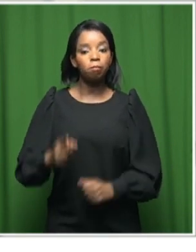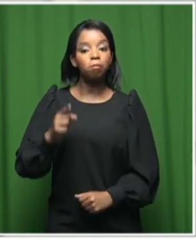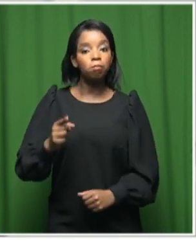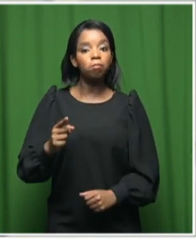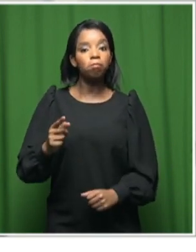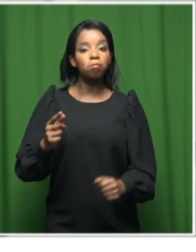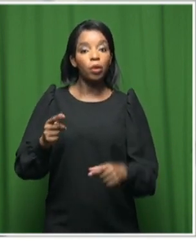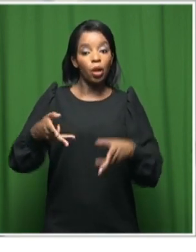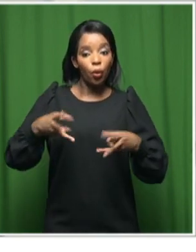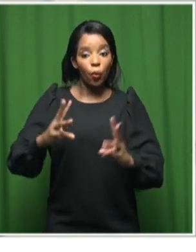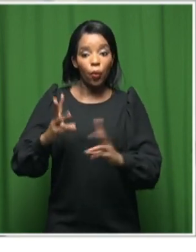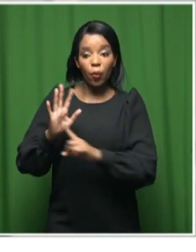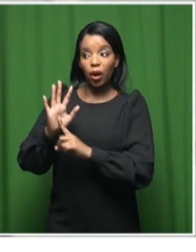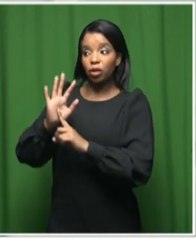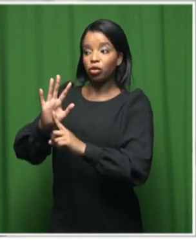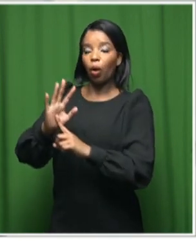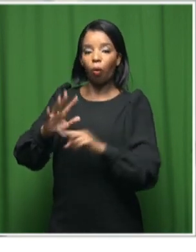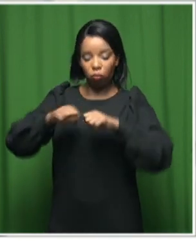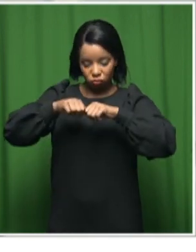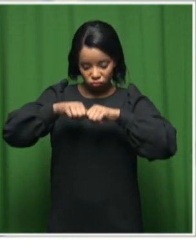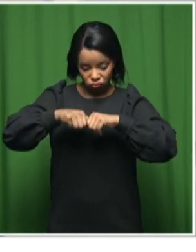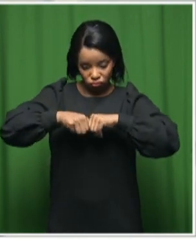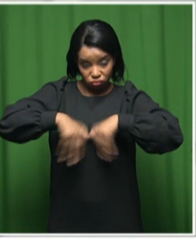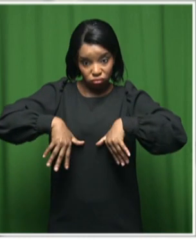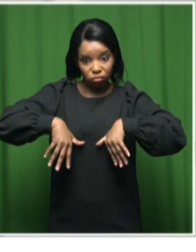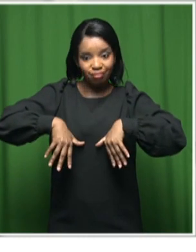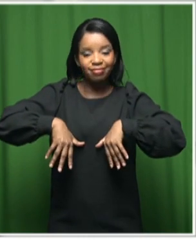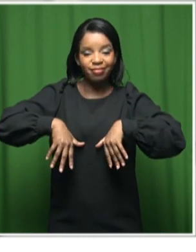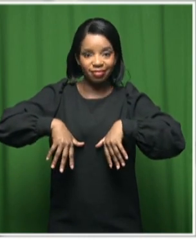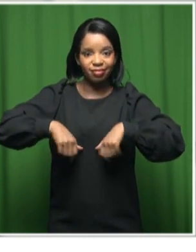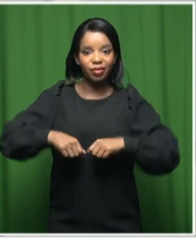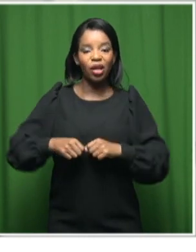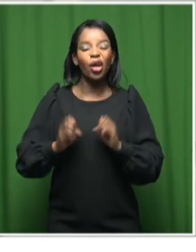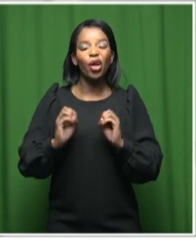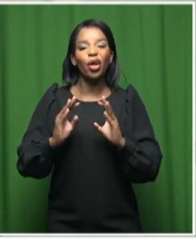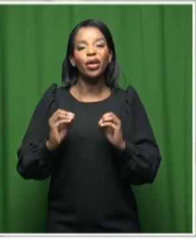projected downward. So